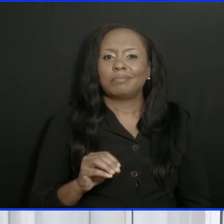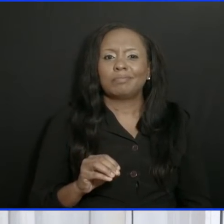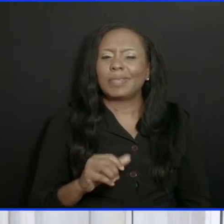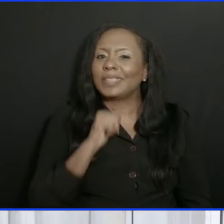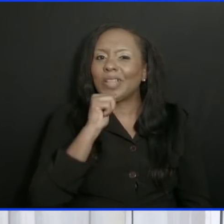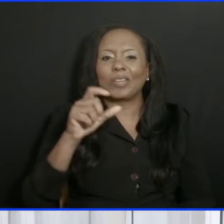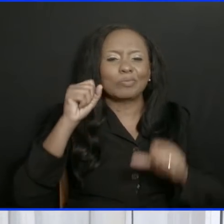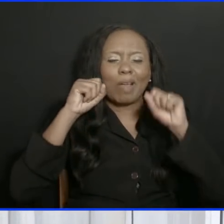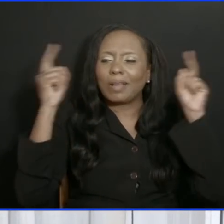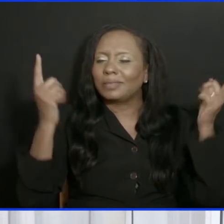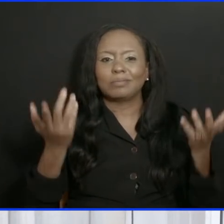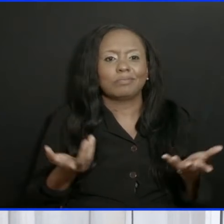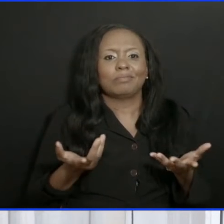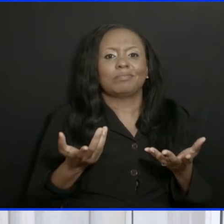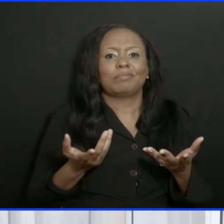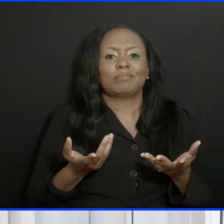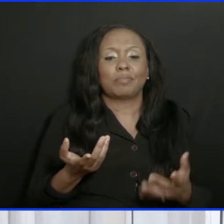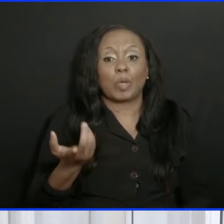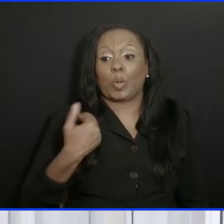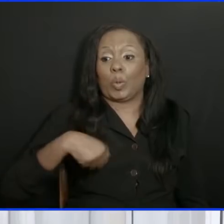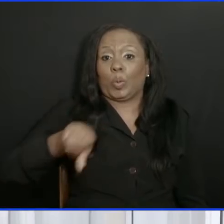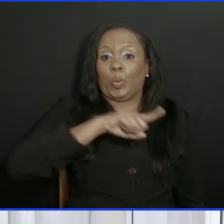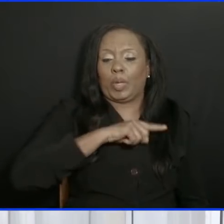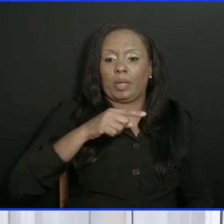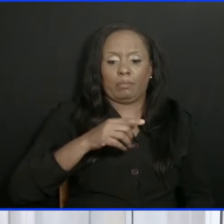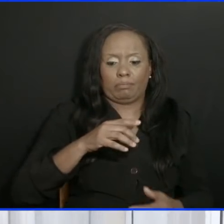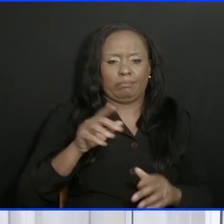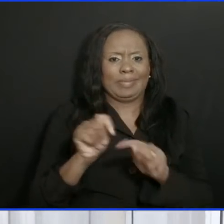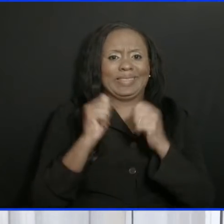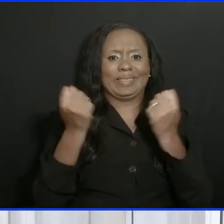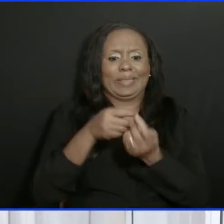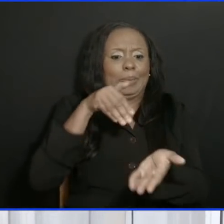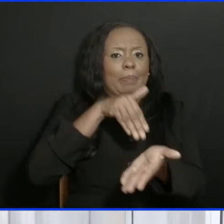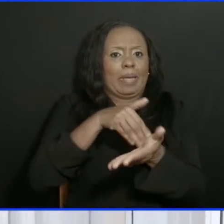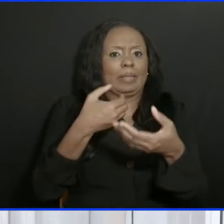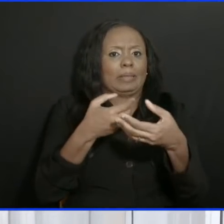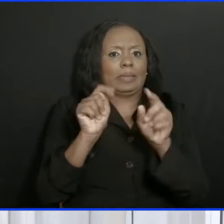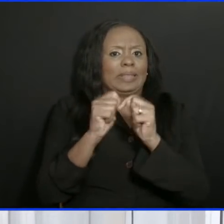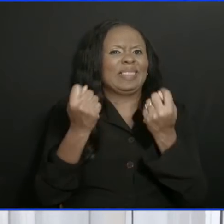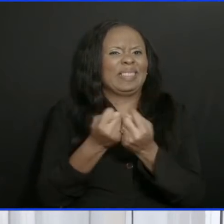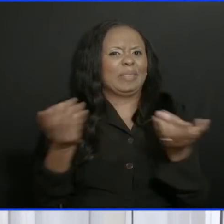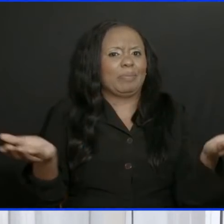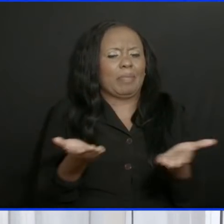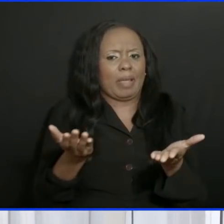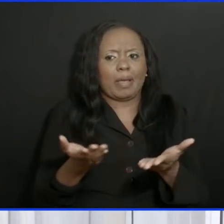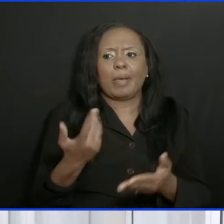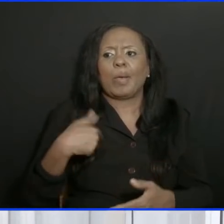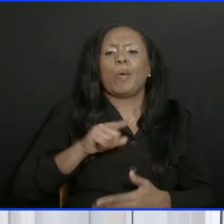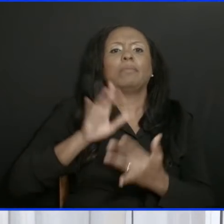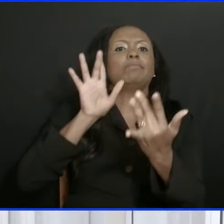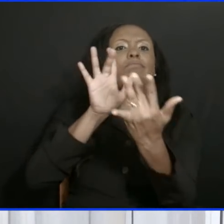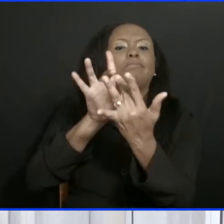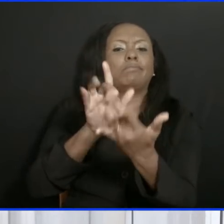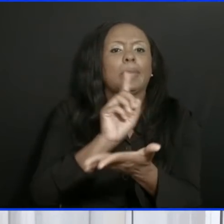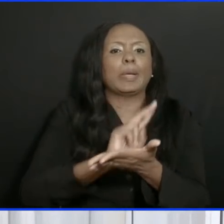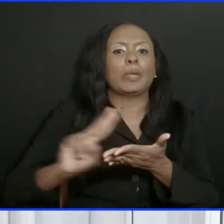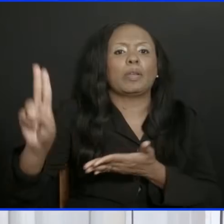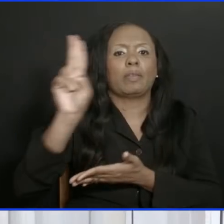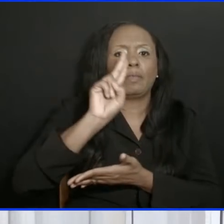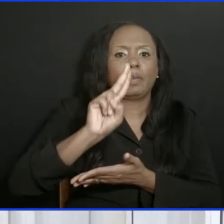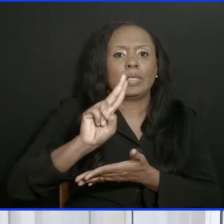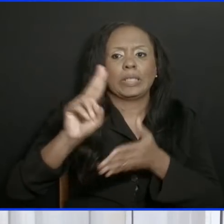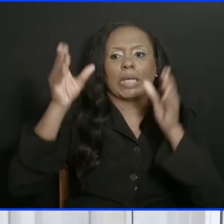Ministry of Health reached out to the University of the West Indies through Professor Clive Landis, who is the principal and who himself